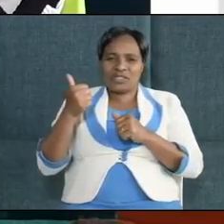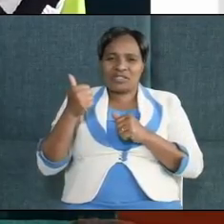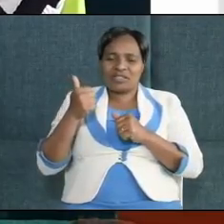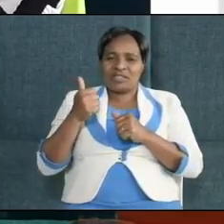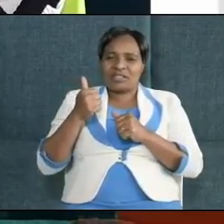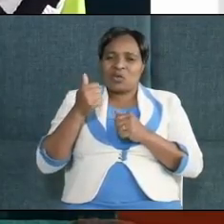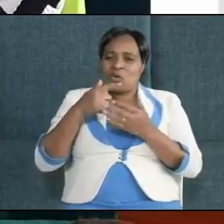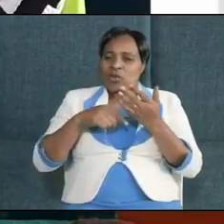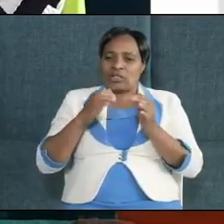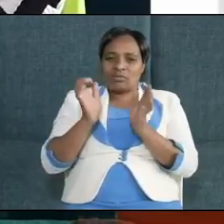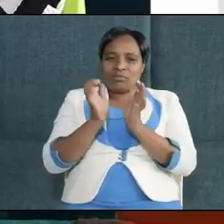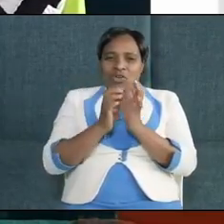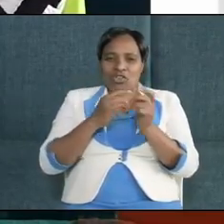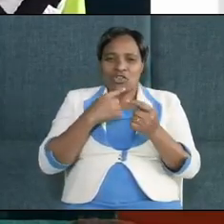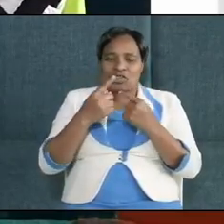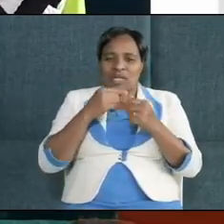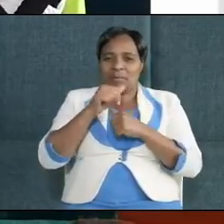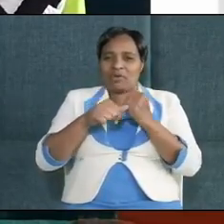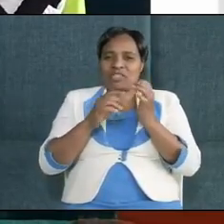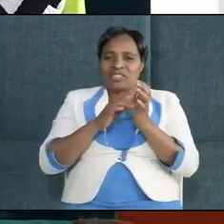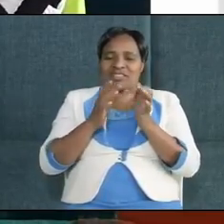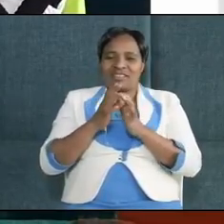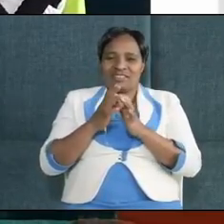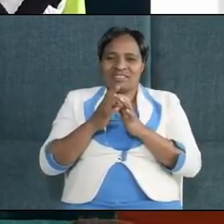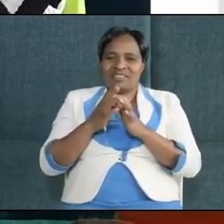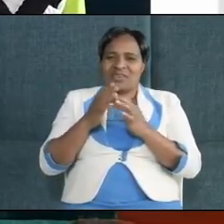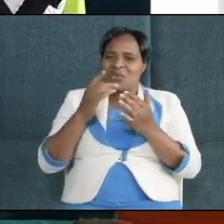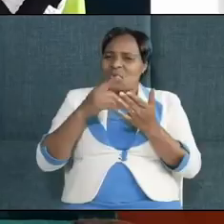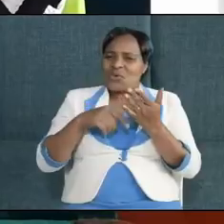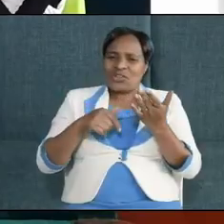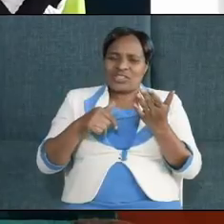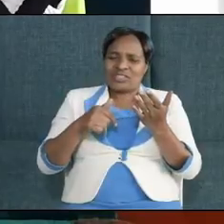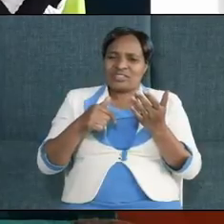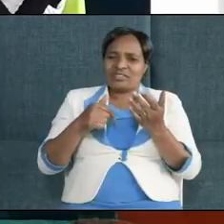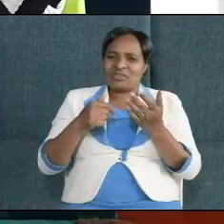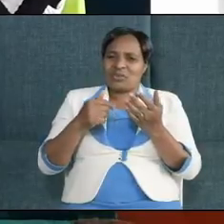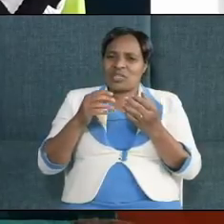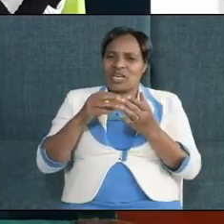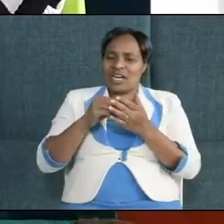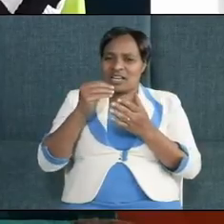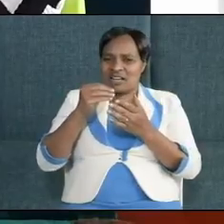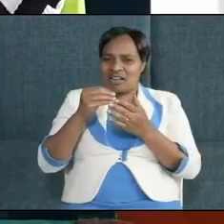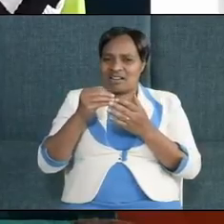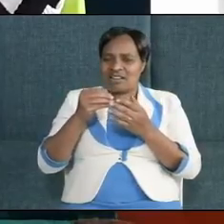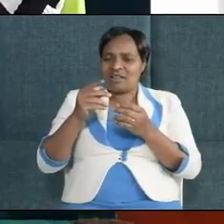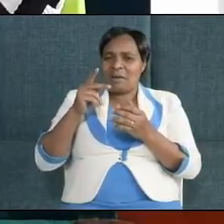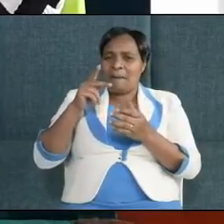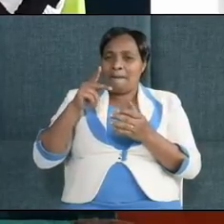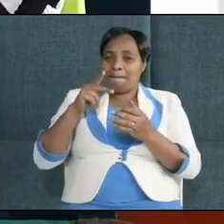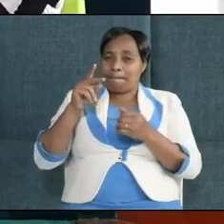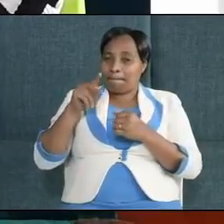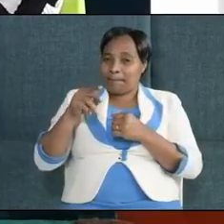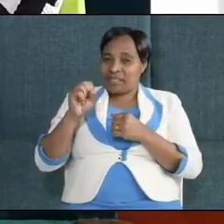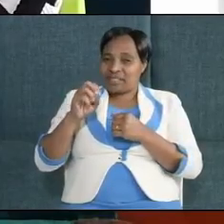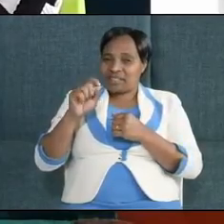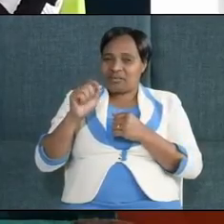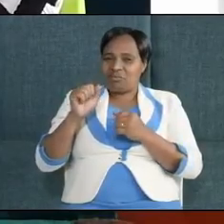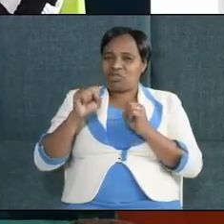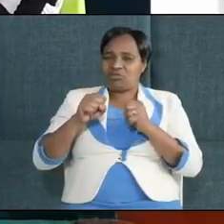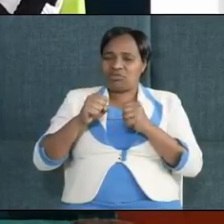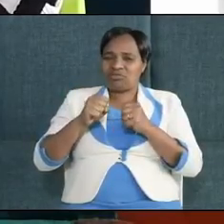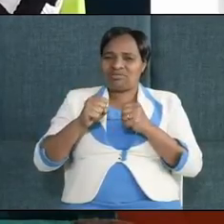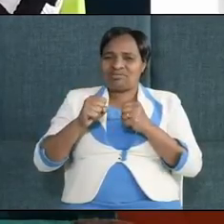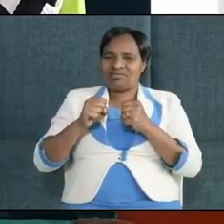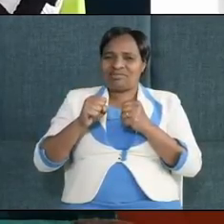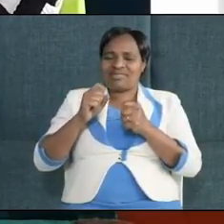about Jesus. Angela, what did Paul do? Paul stood up and shook the dust off his clothes.